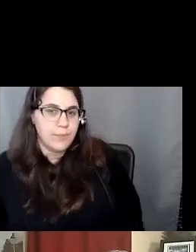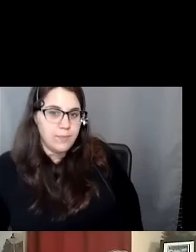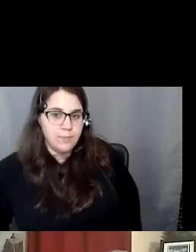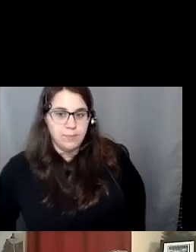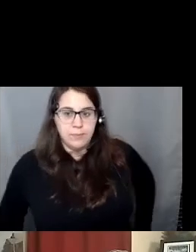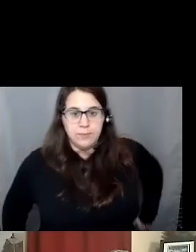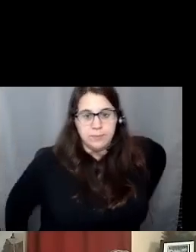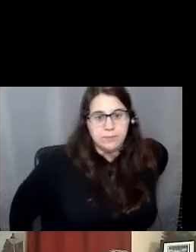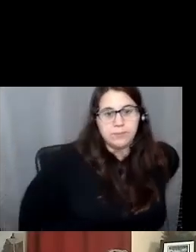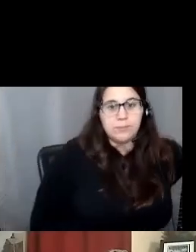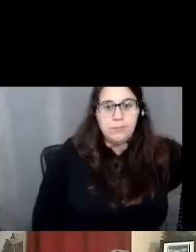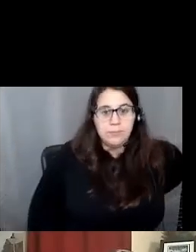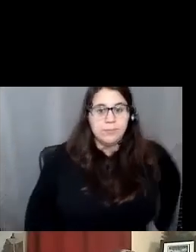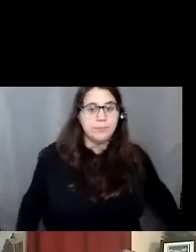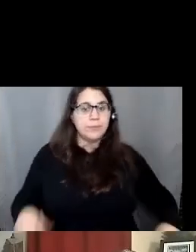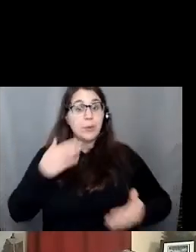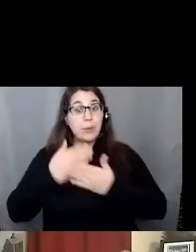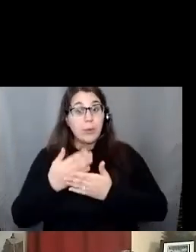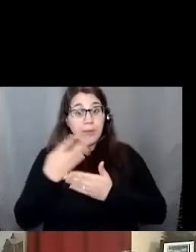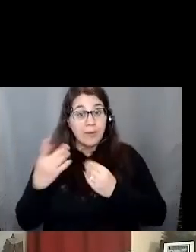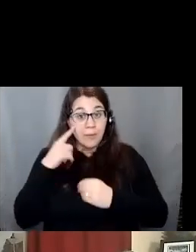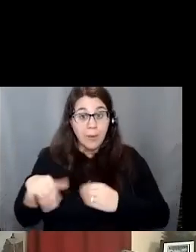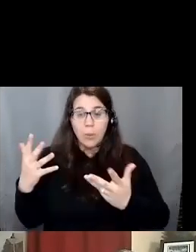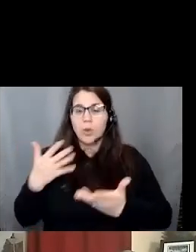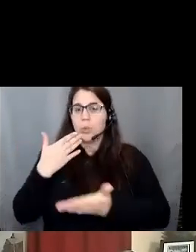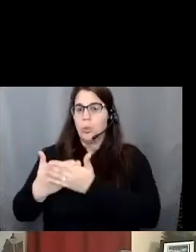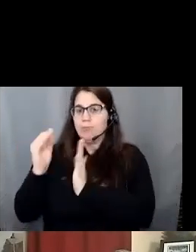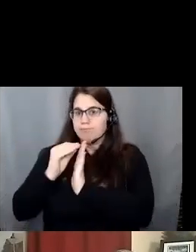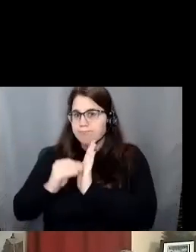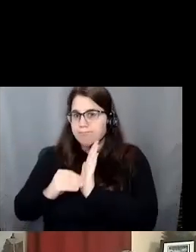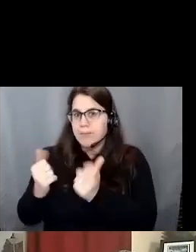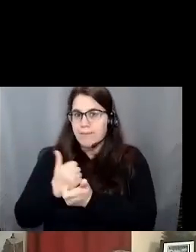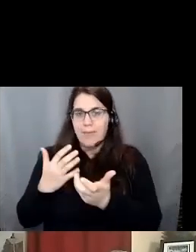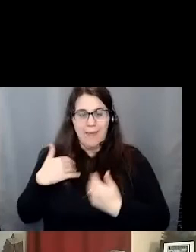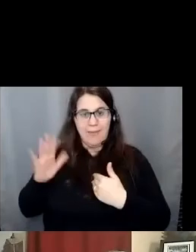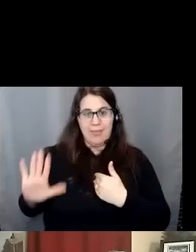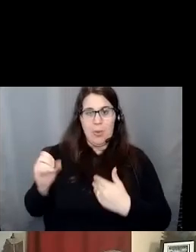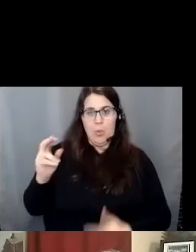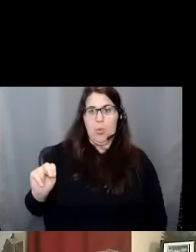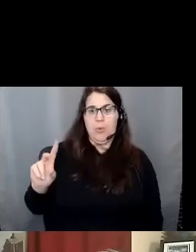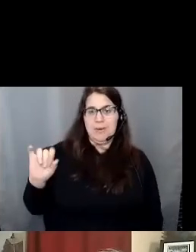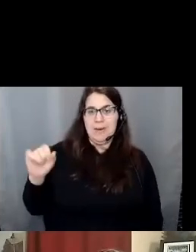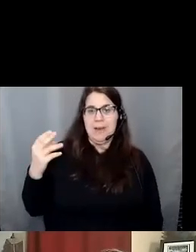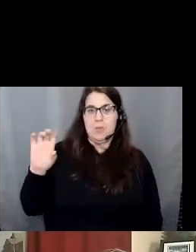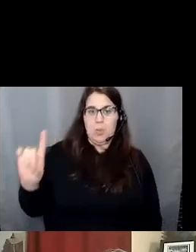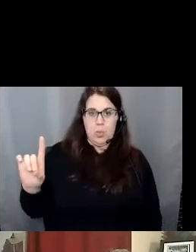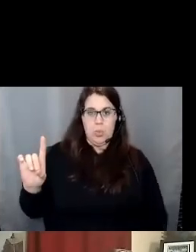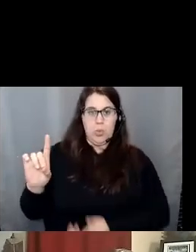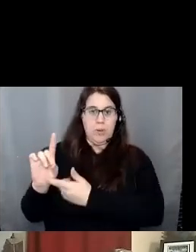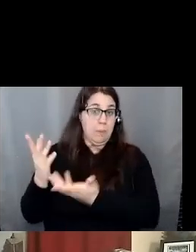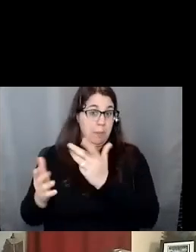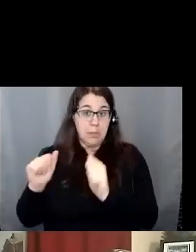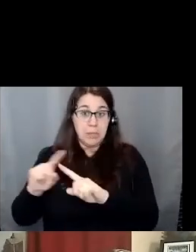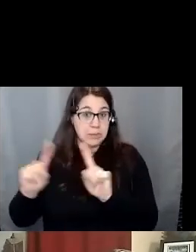record keeping to it. They have their own also dashboard site that you log into to manage the card. Maybe we can do that on a separate